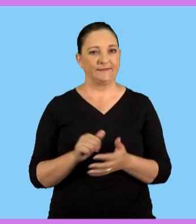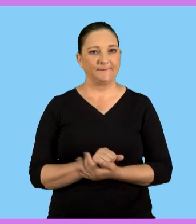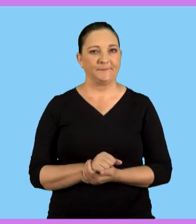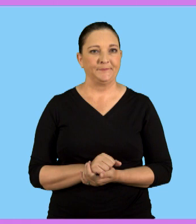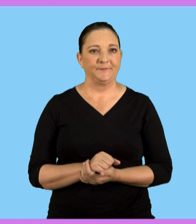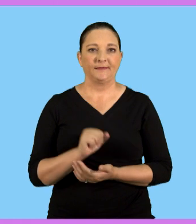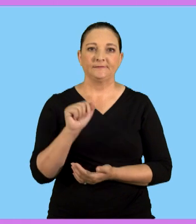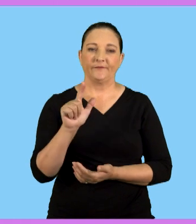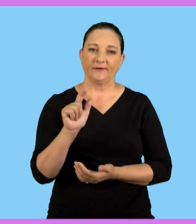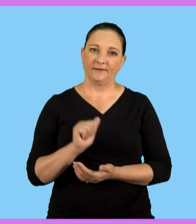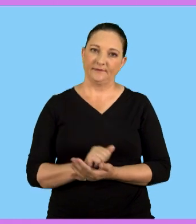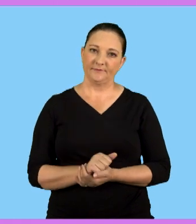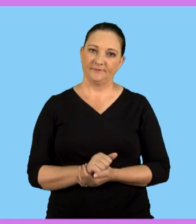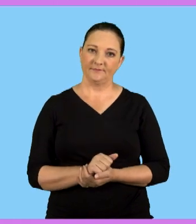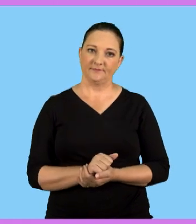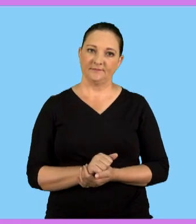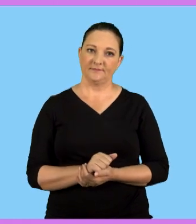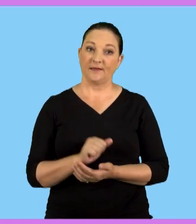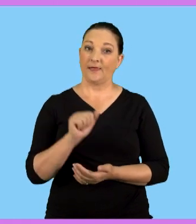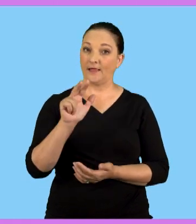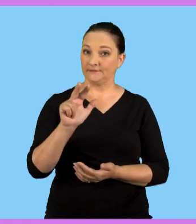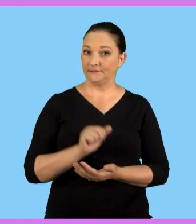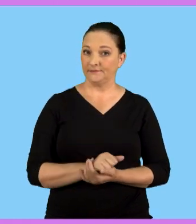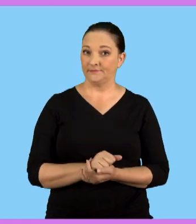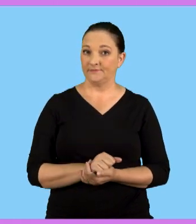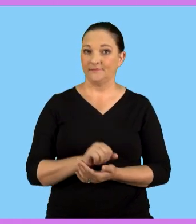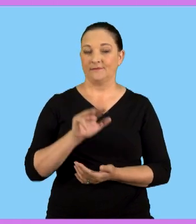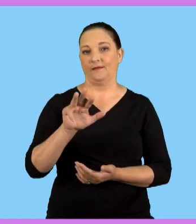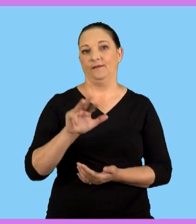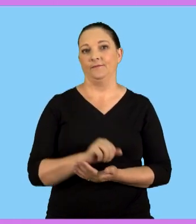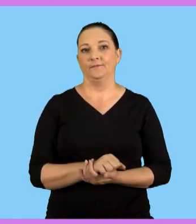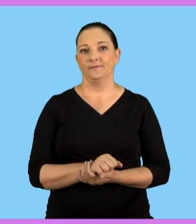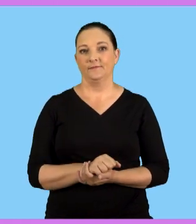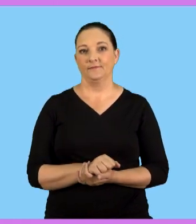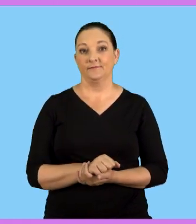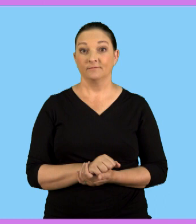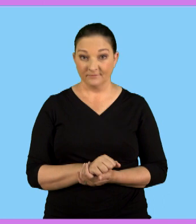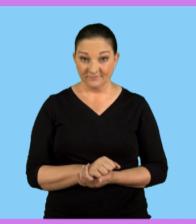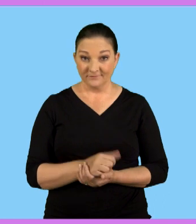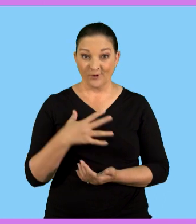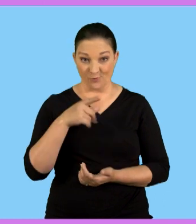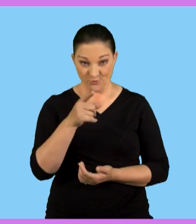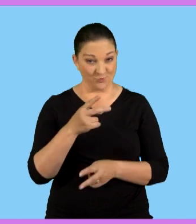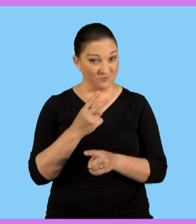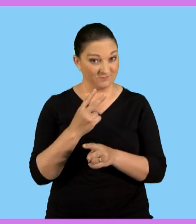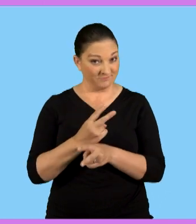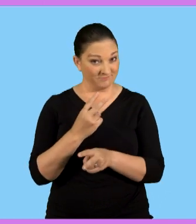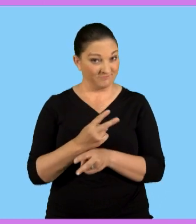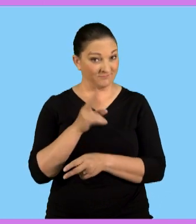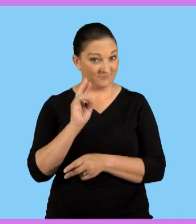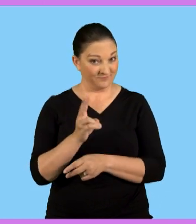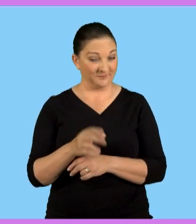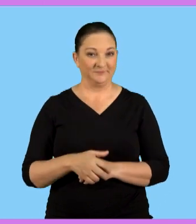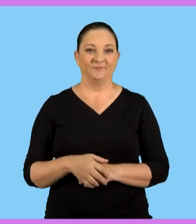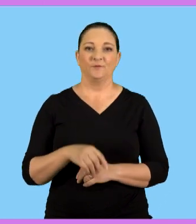6, 7, 8, 9. Guys, I want you to double check with me. So it's 1